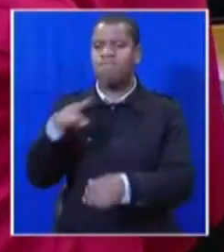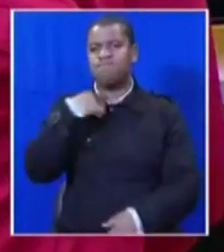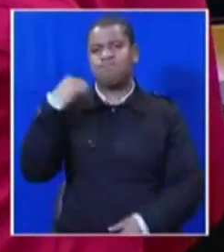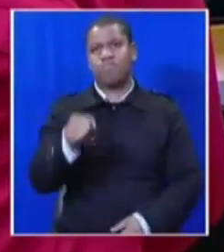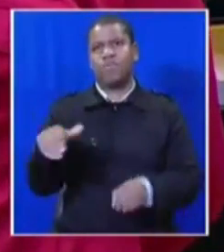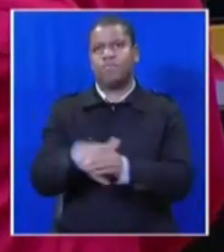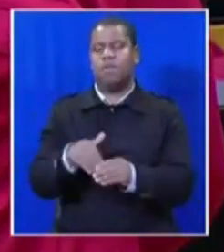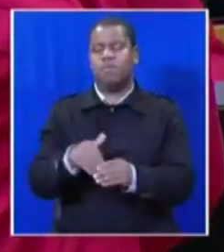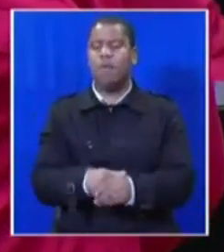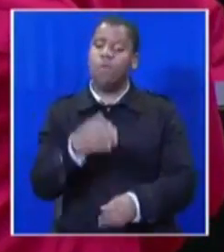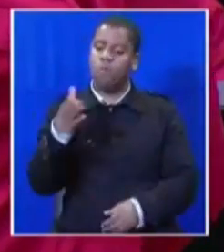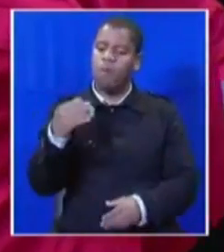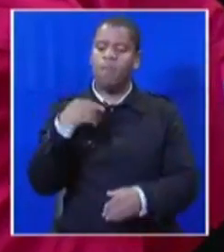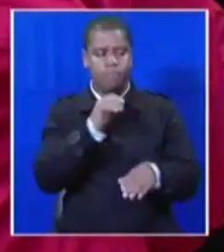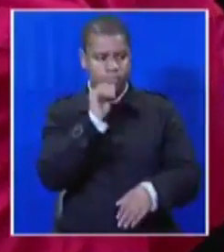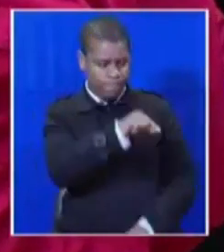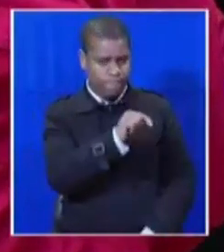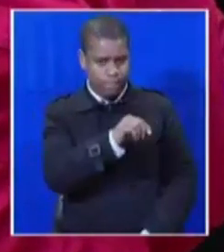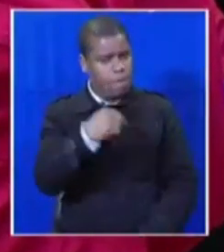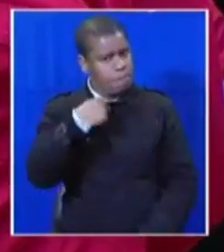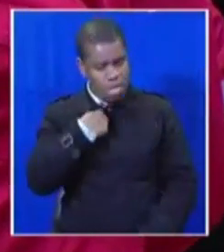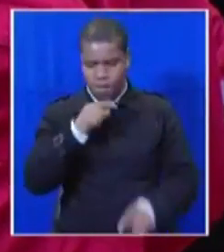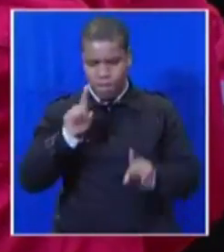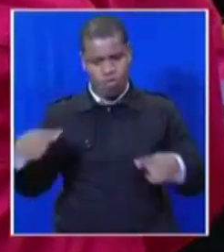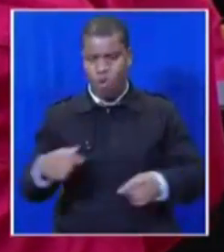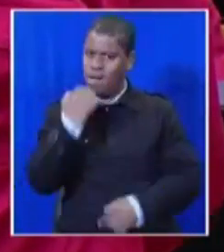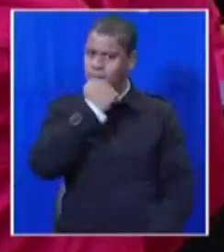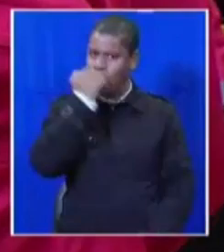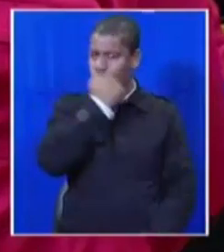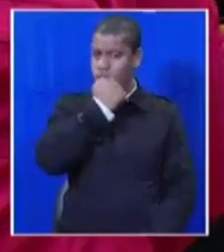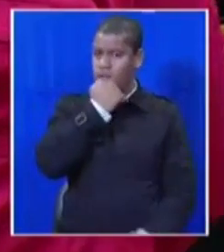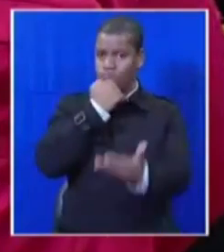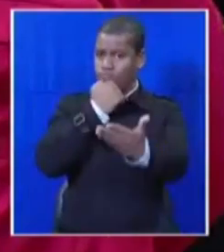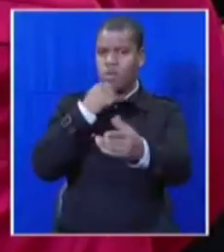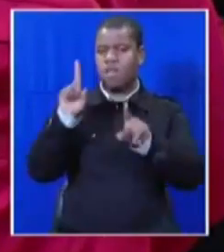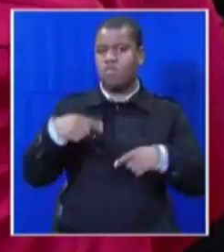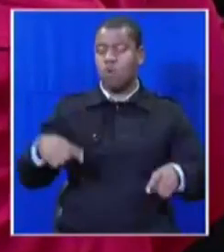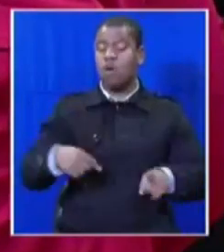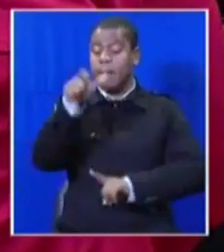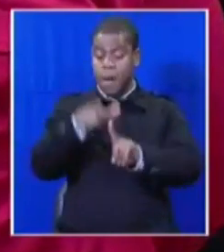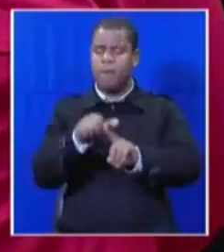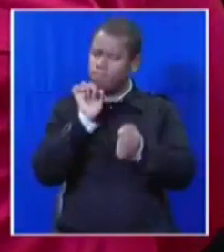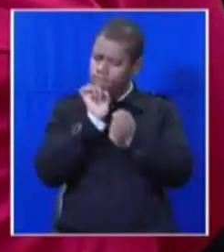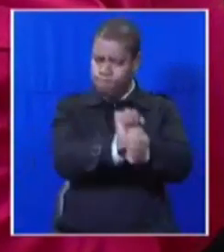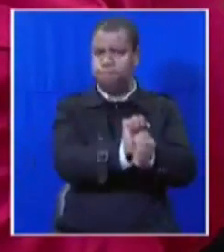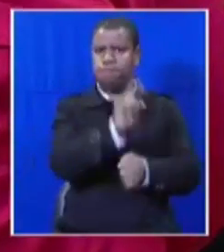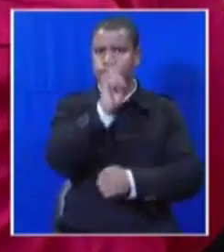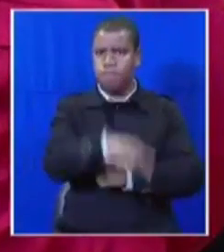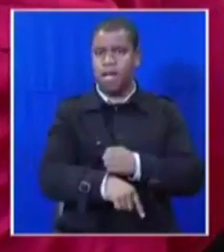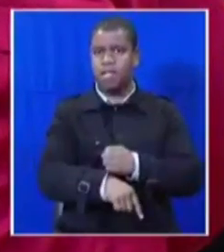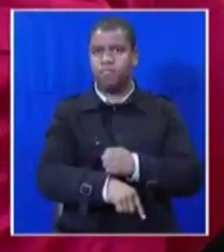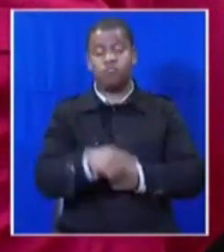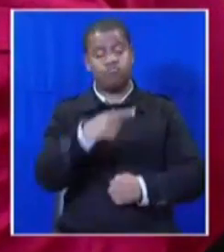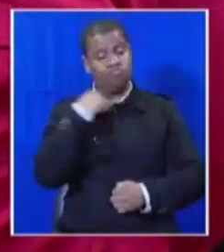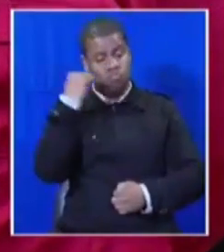thank you will very never much. withdraw Honorable, that. I will never apologize to Cyril. Cyril must rot in jail. He's a